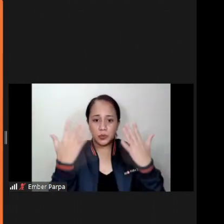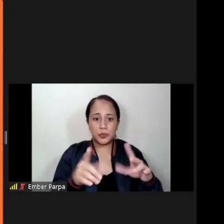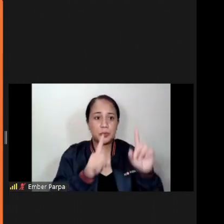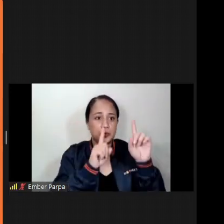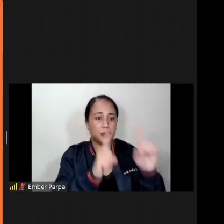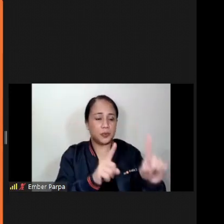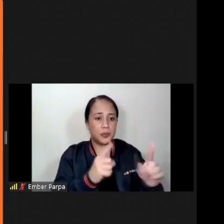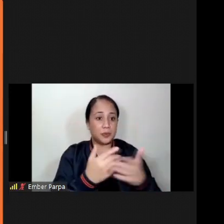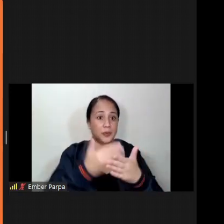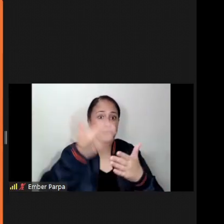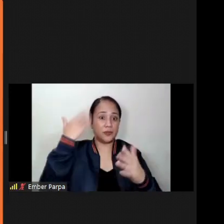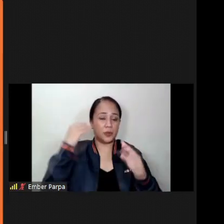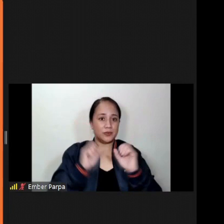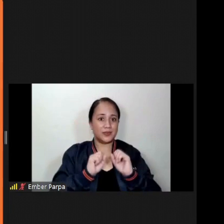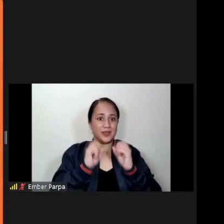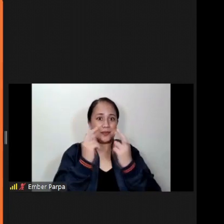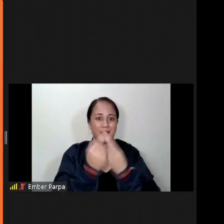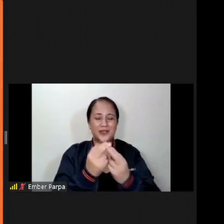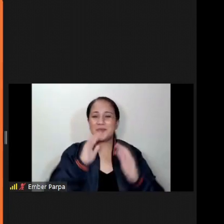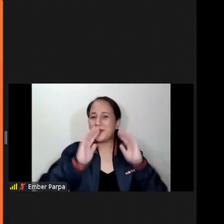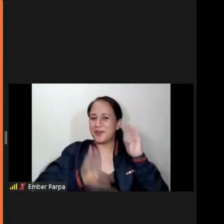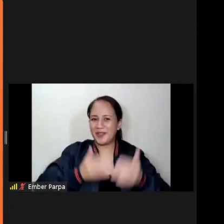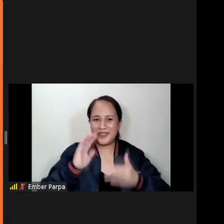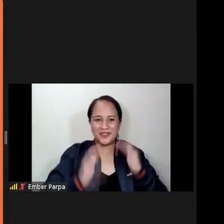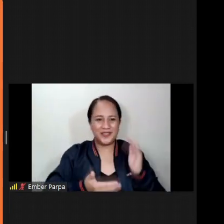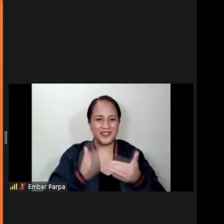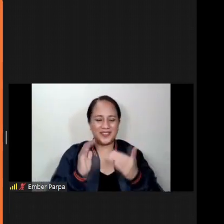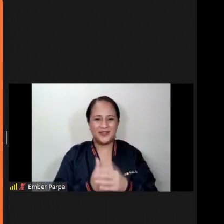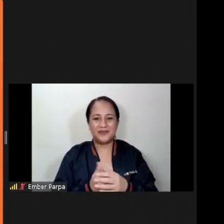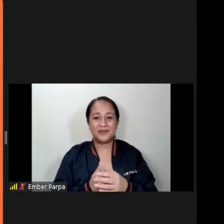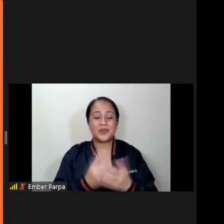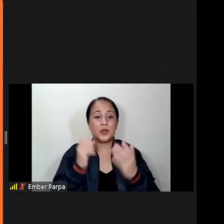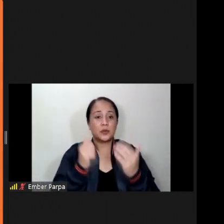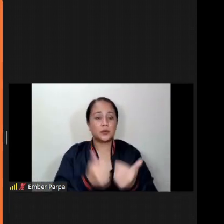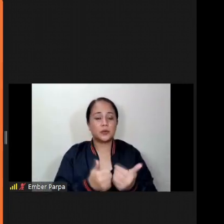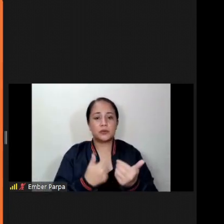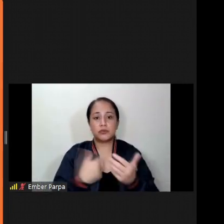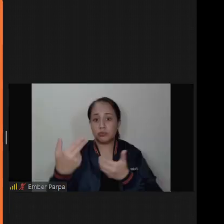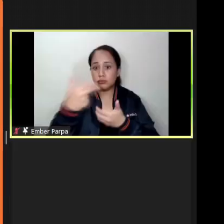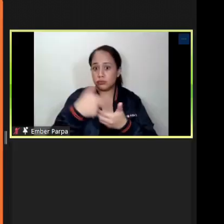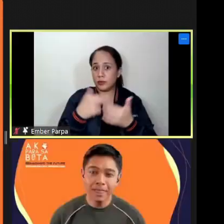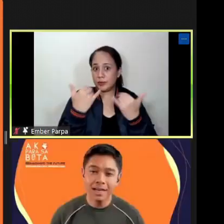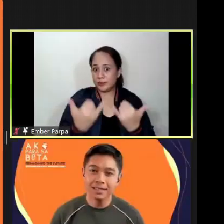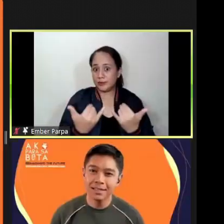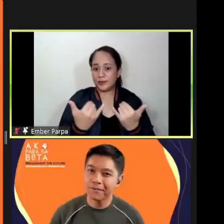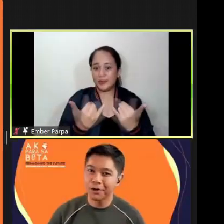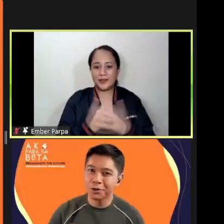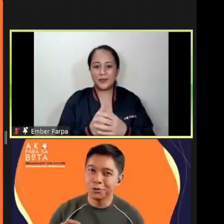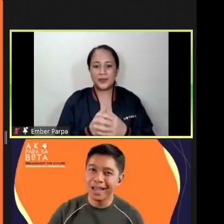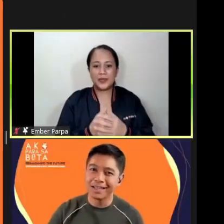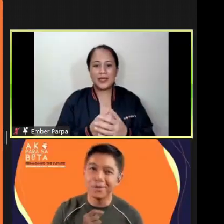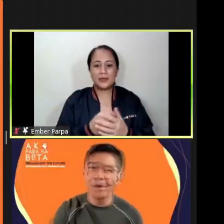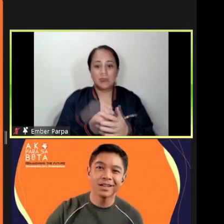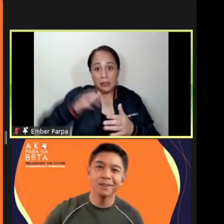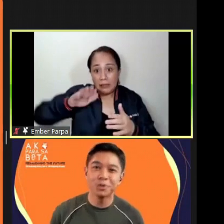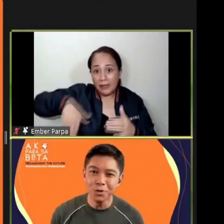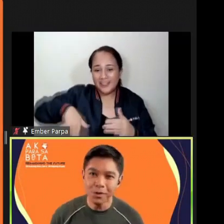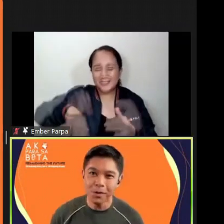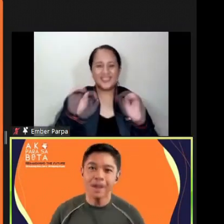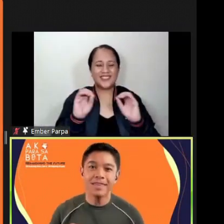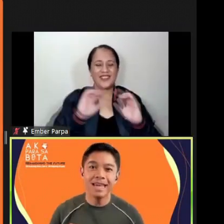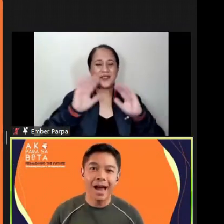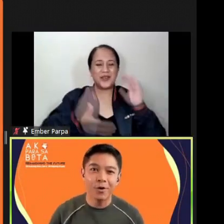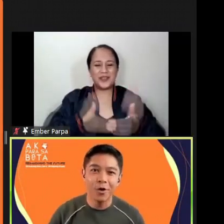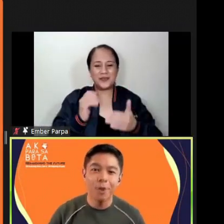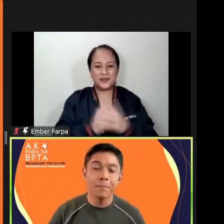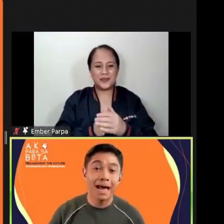the previous webinars, welcome back po. And for those joining us today, it is never too late. Welcome to